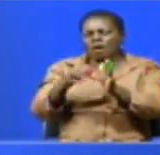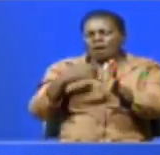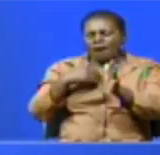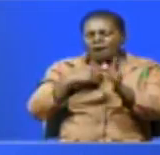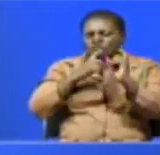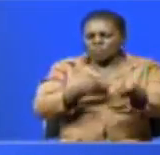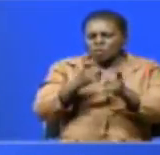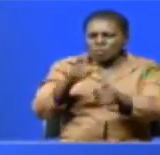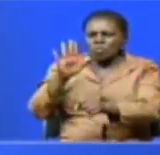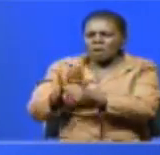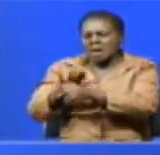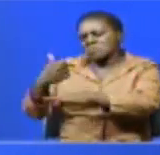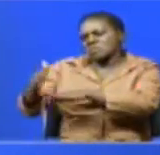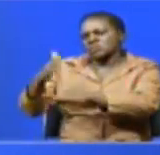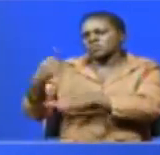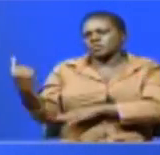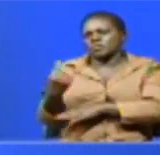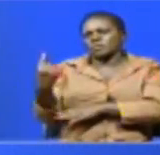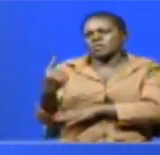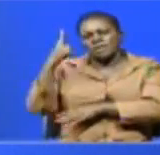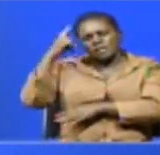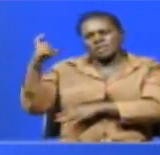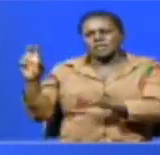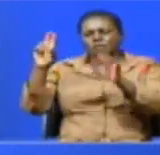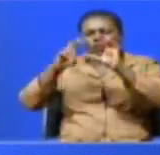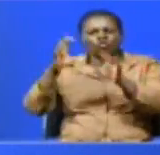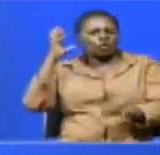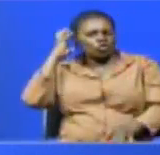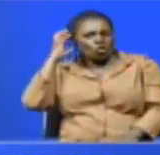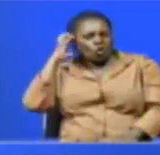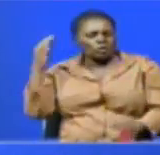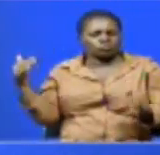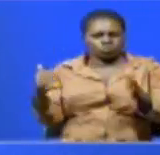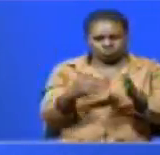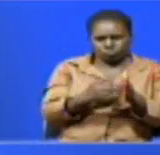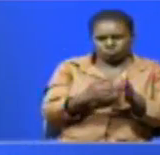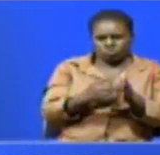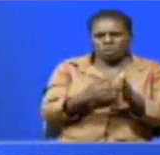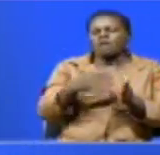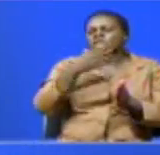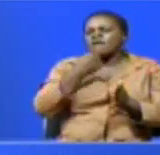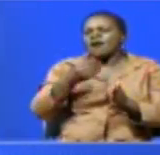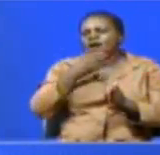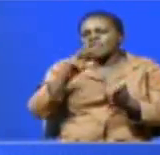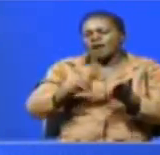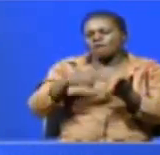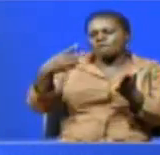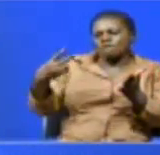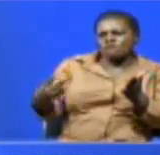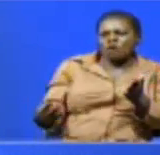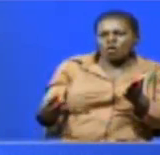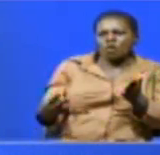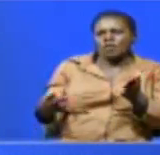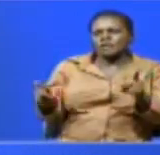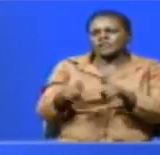talents wasting away. Nderitu's dream to join college was shattered after his father fell off a cliff and